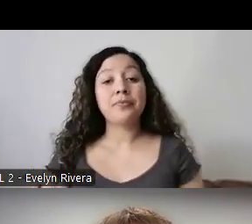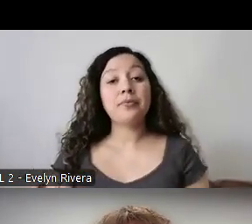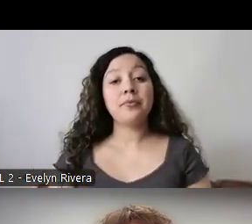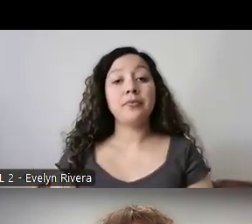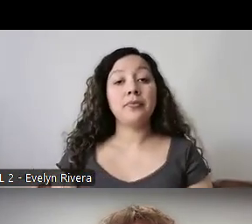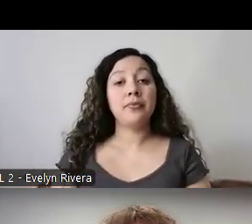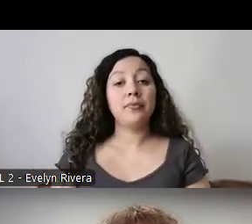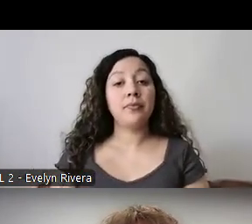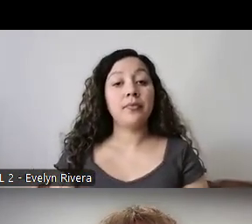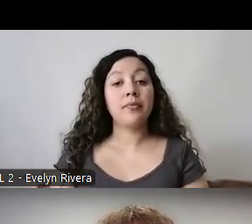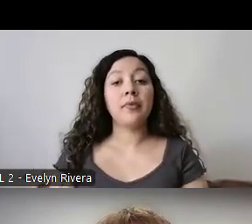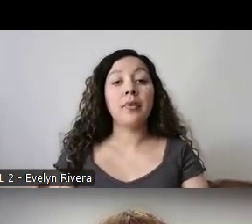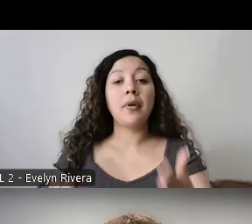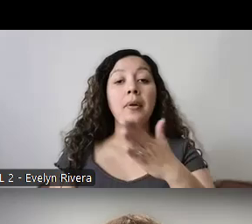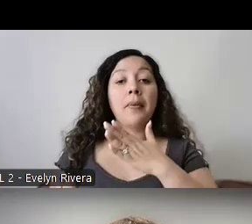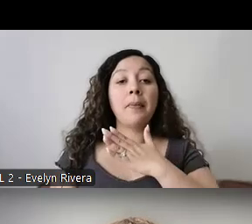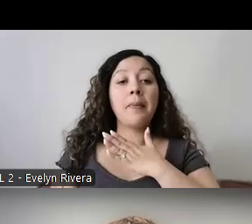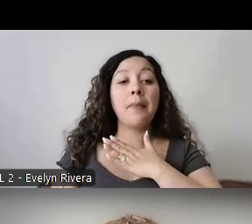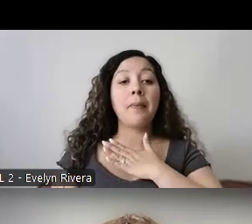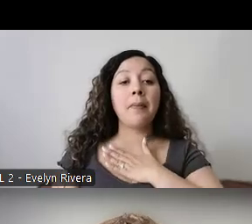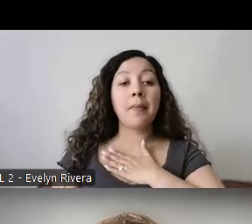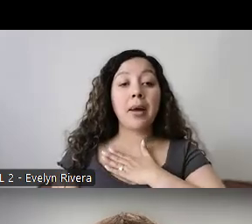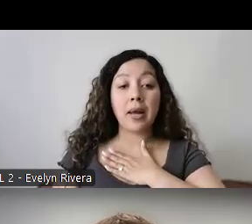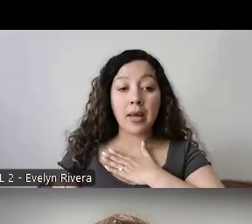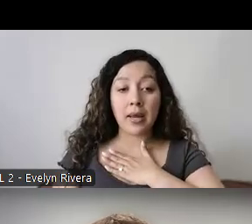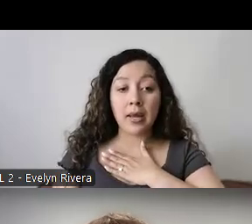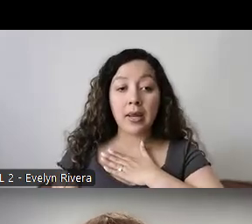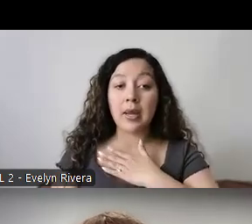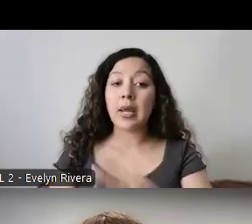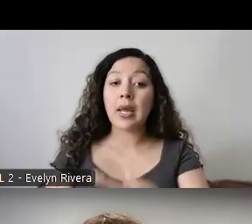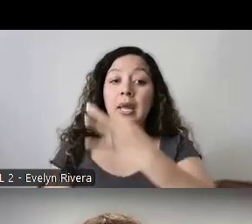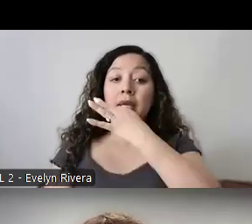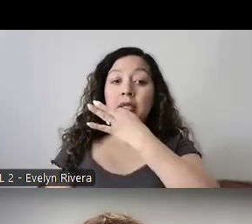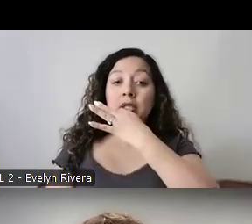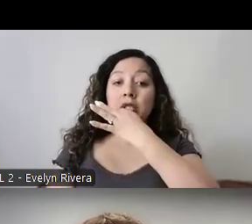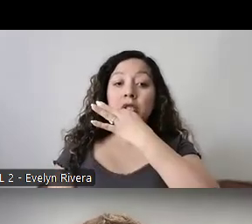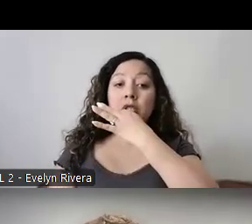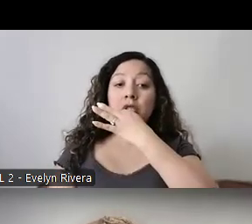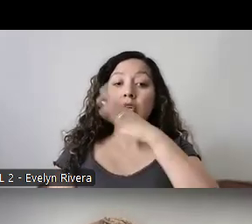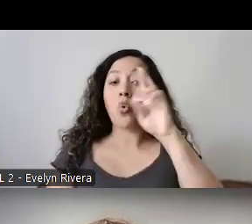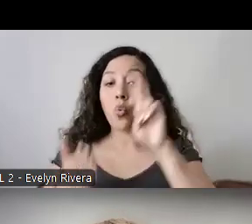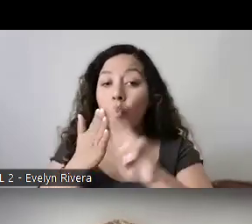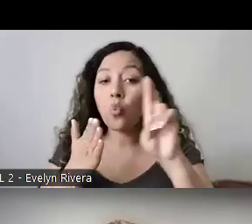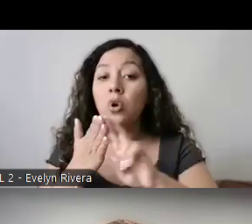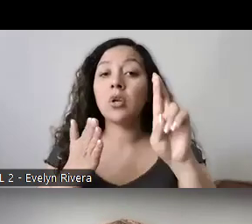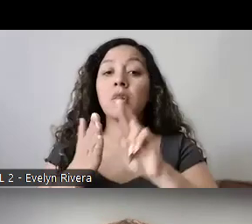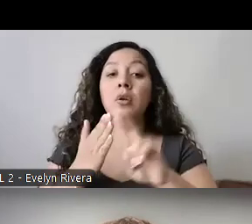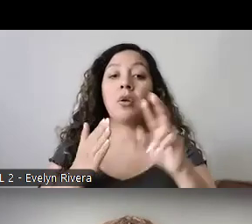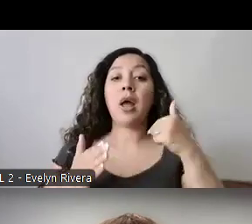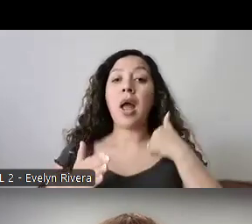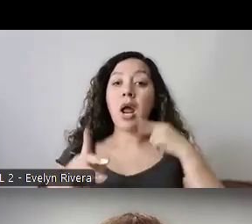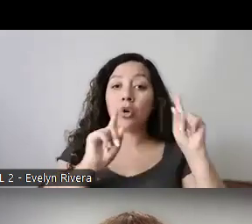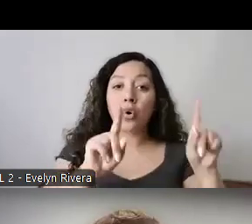And my method of expertise is qualitative research. So basically, I spend time in the homes